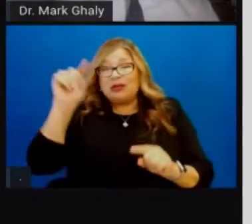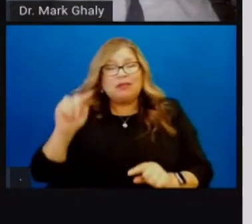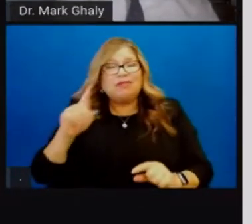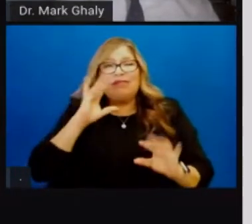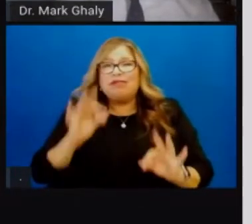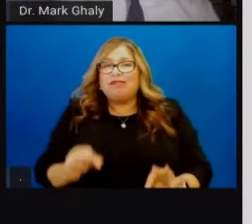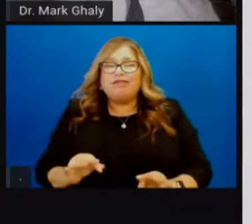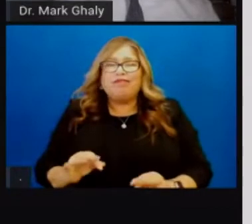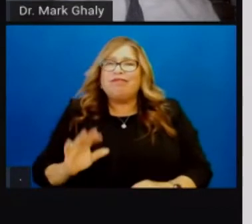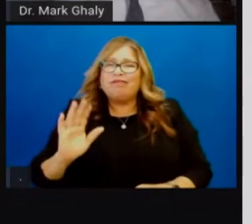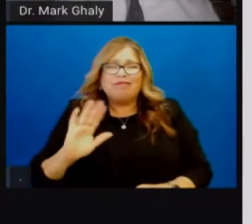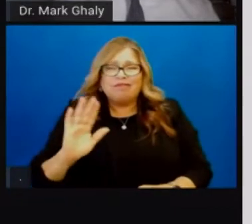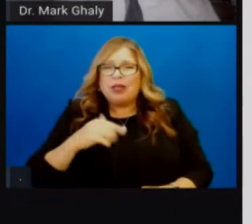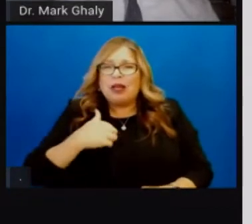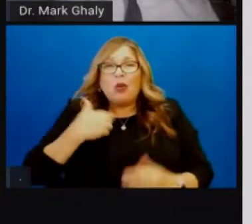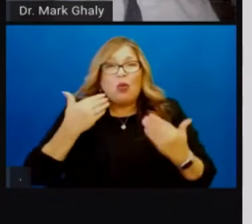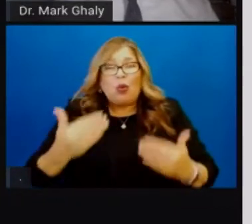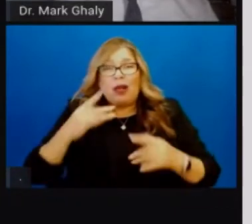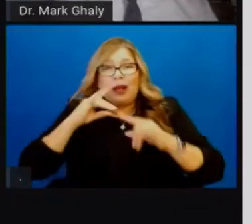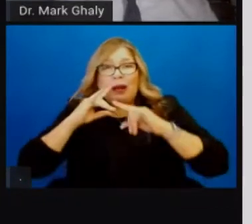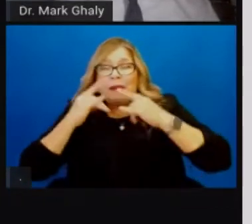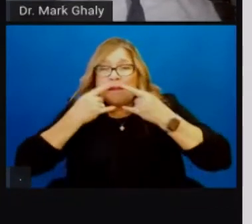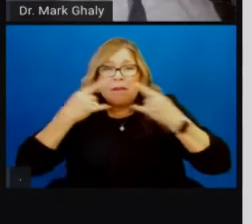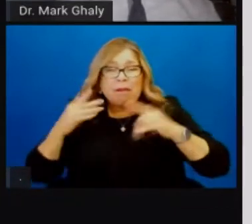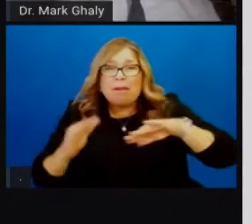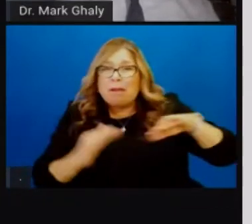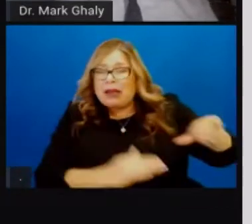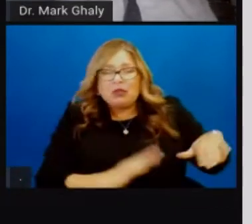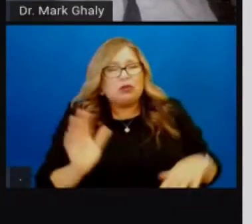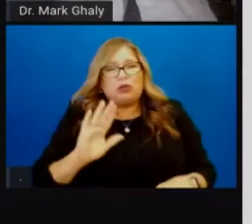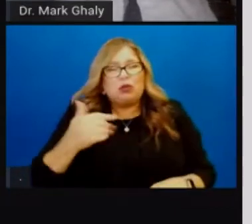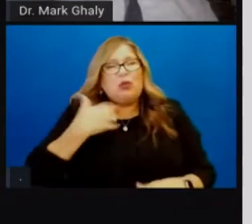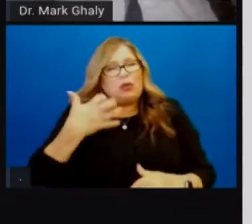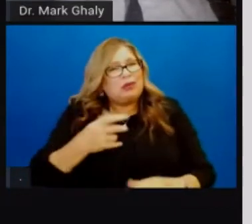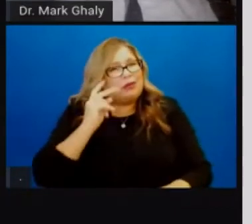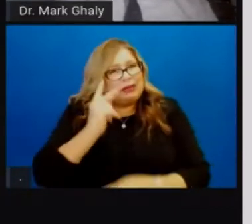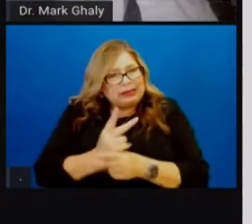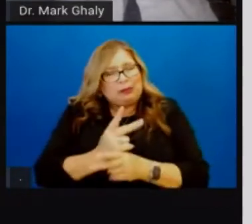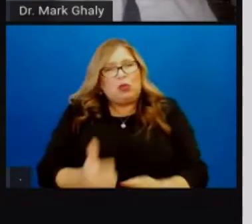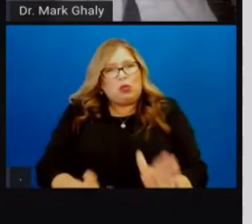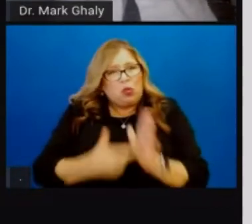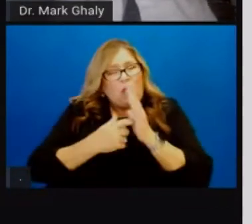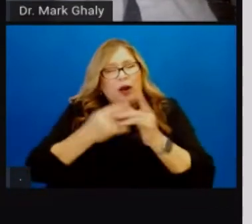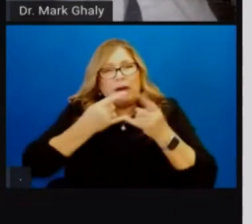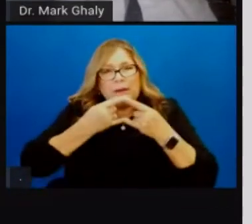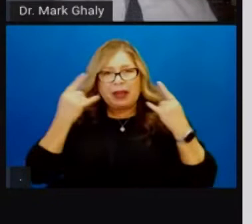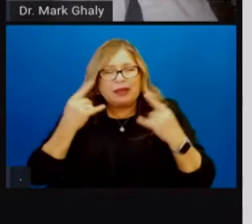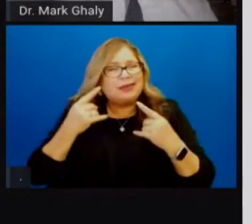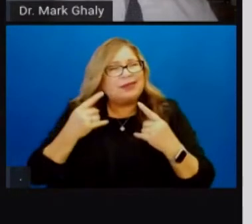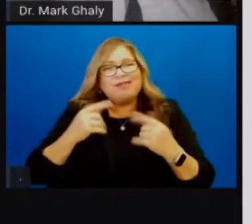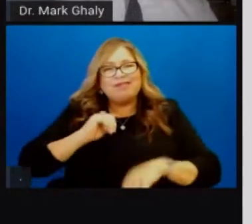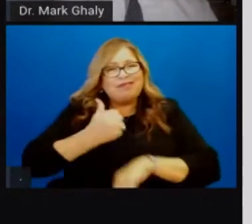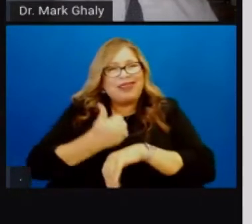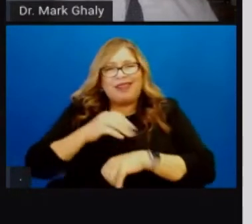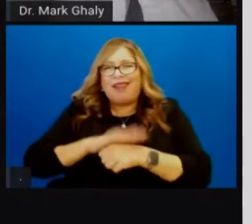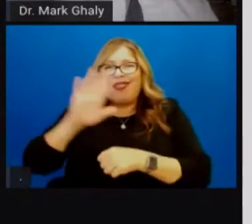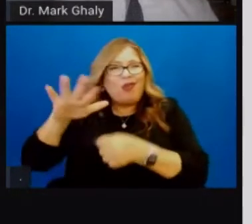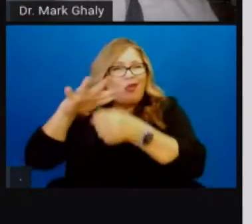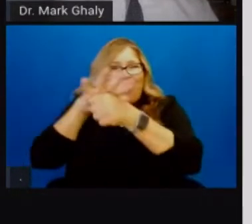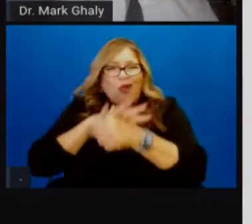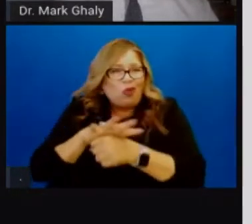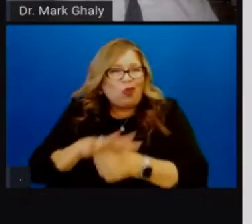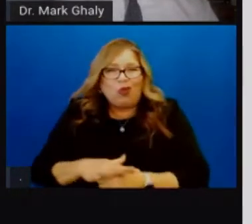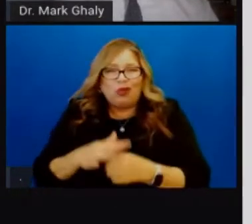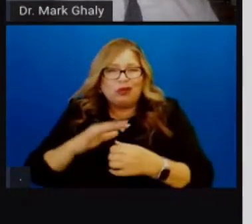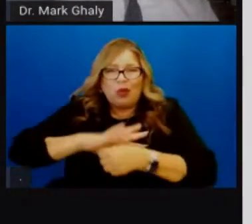continue holding on to the masking requirement for a period of time moving forward based on their local considerations, their local